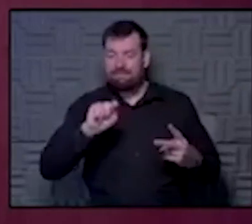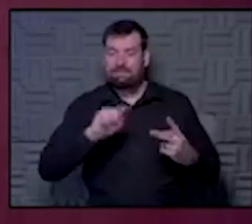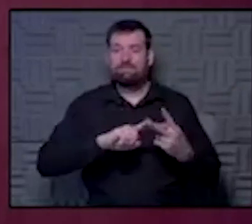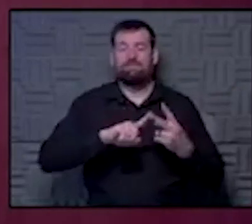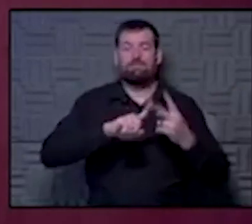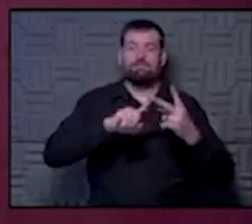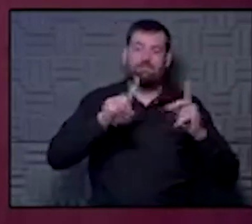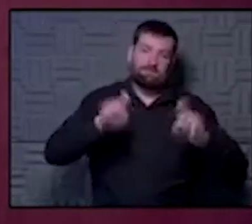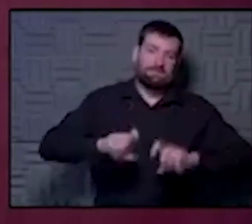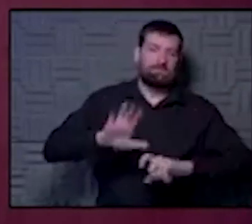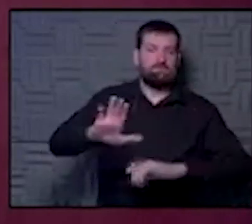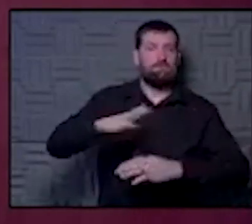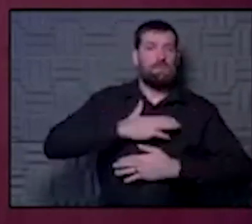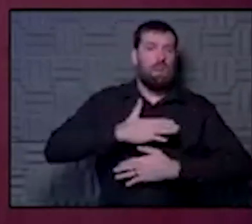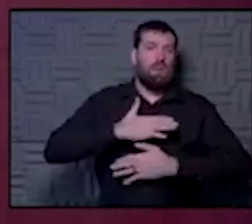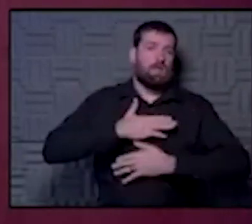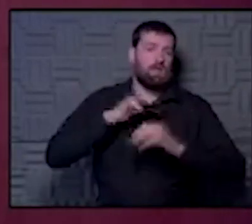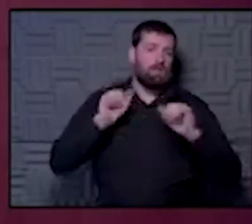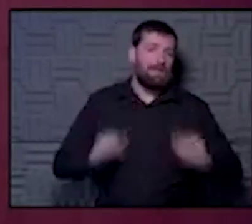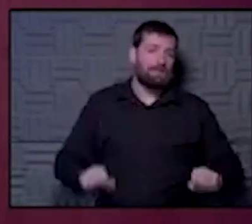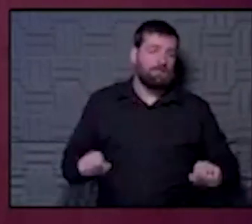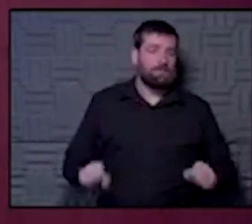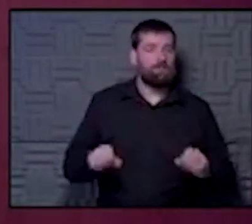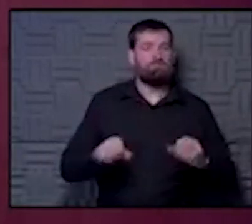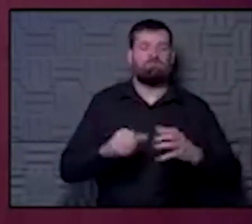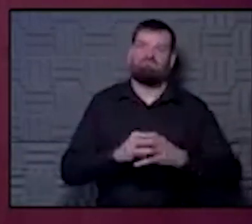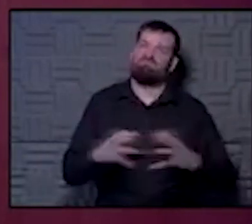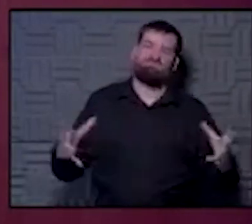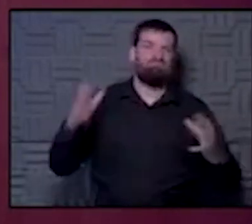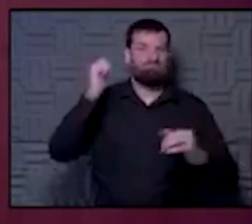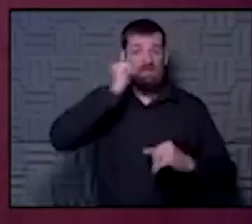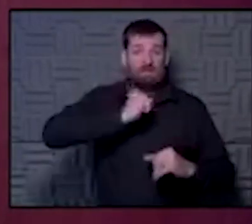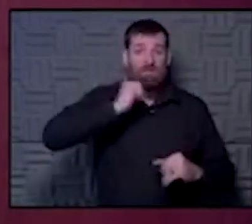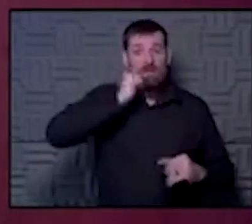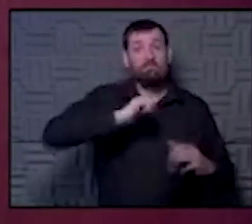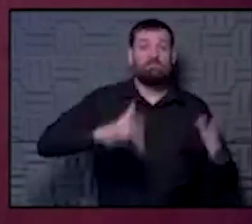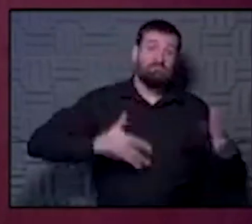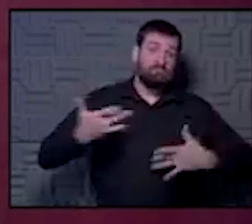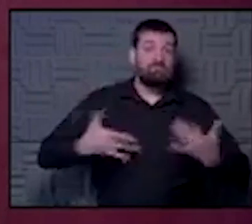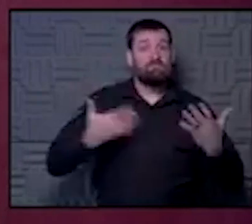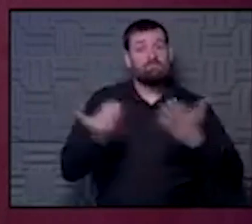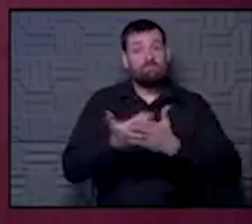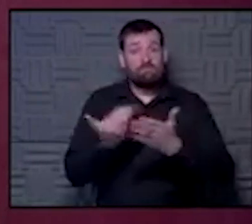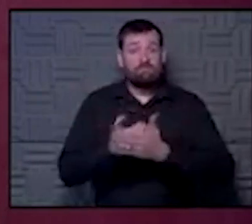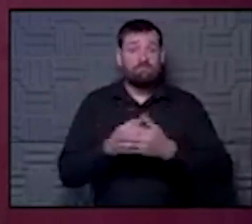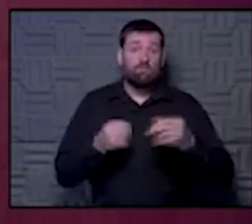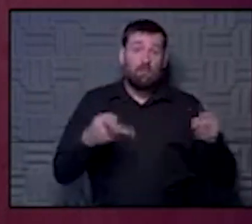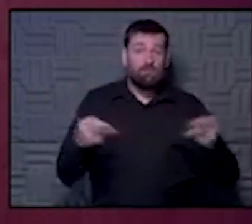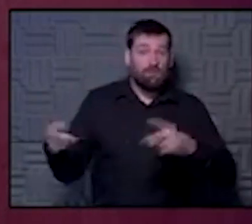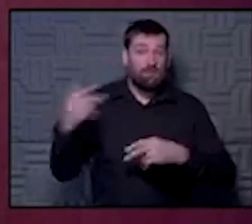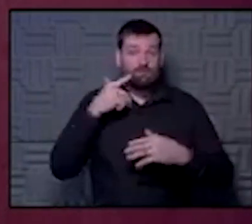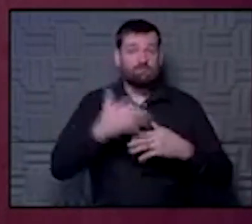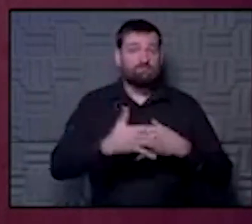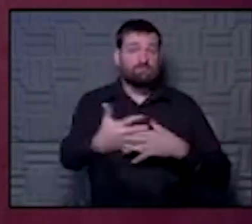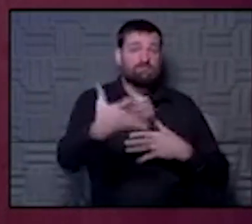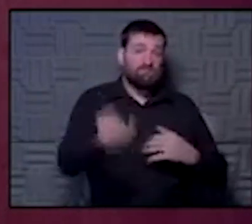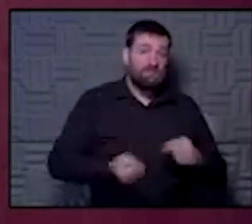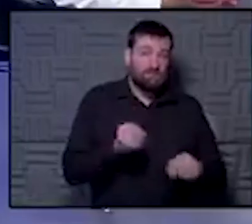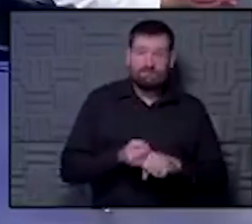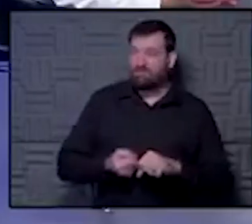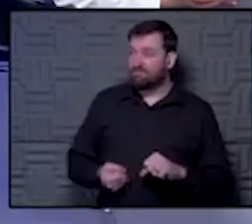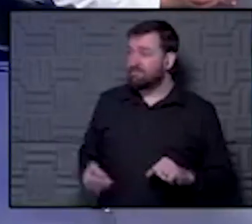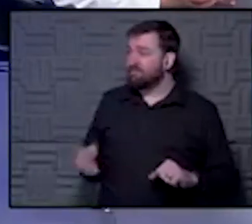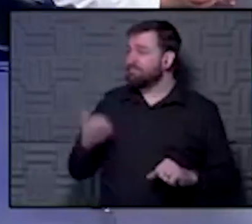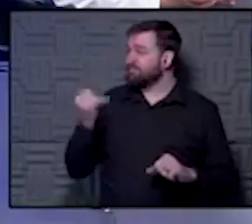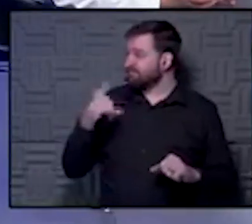test people's lung capacity, and it's just growing every day, and we're excited about a lot of opportunities that we have moving forward in the next couple of years for respiratory therapy. All